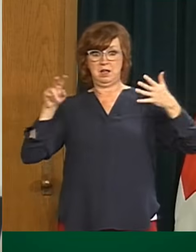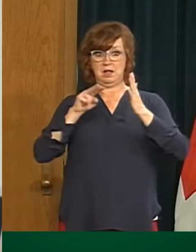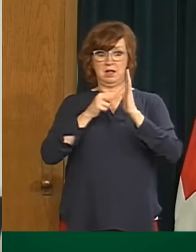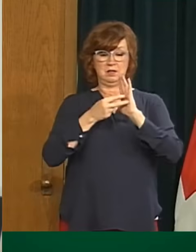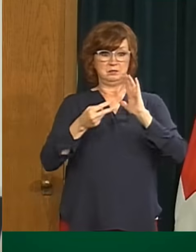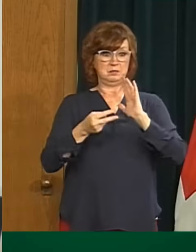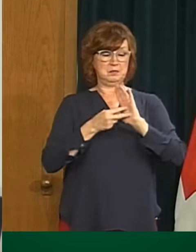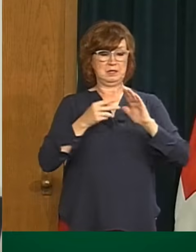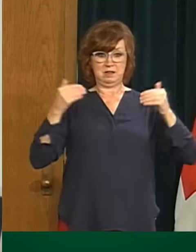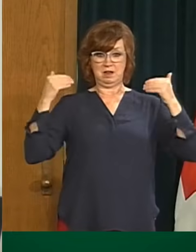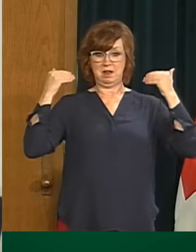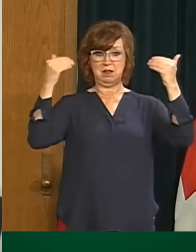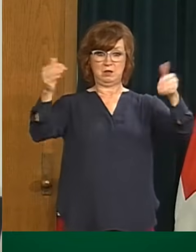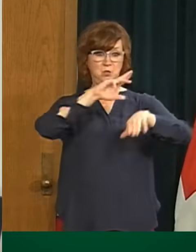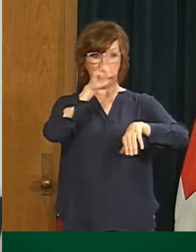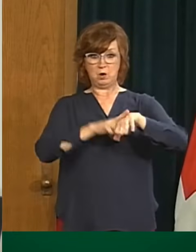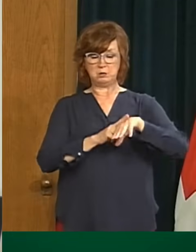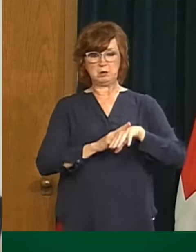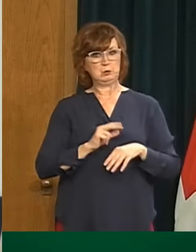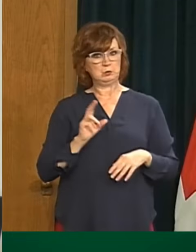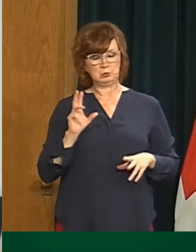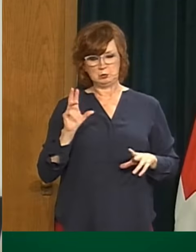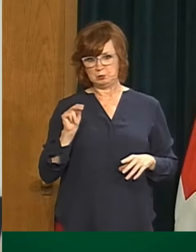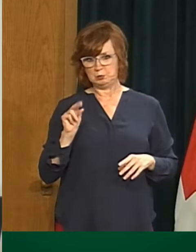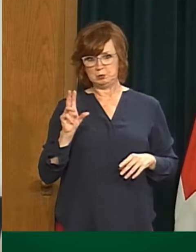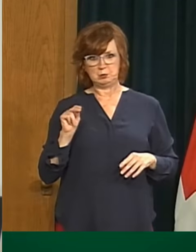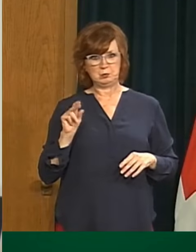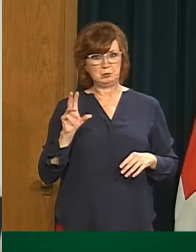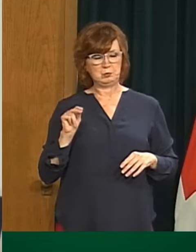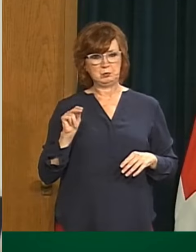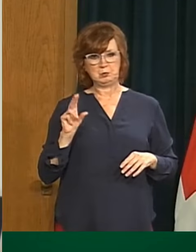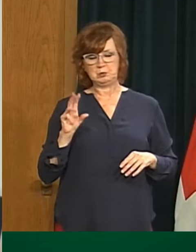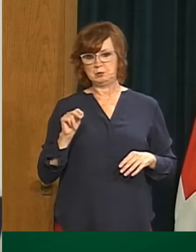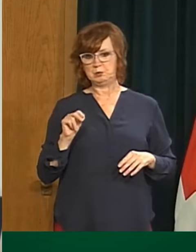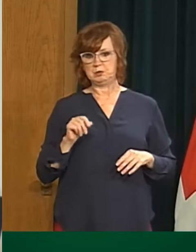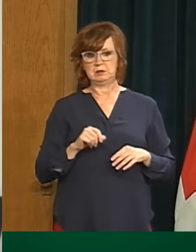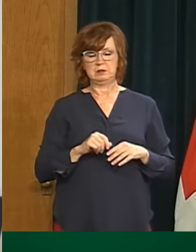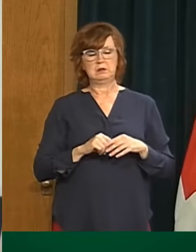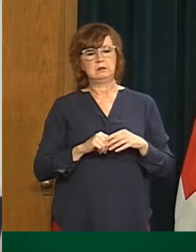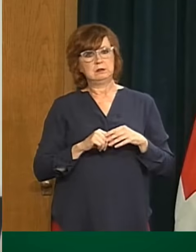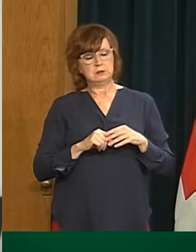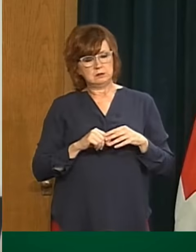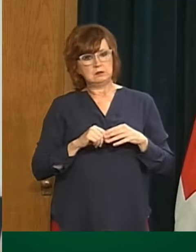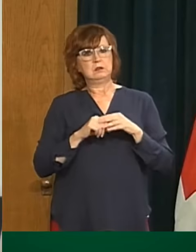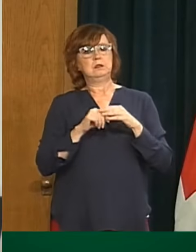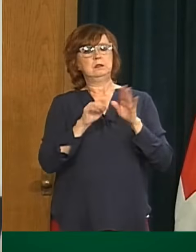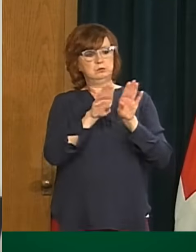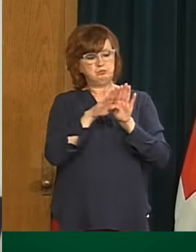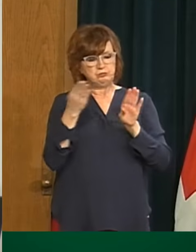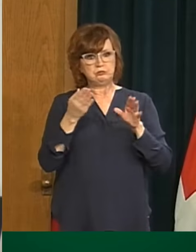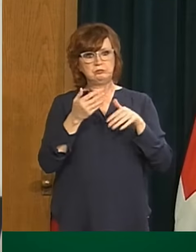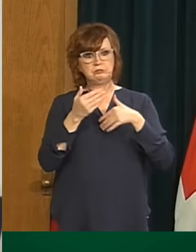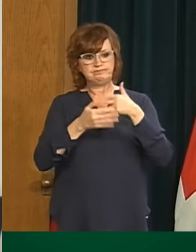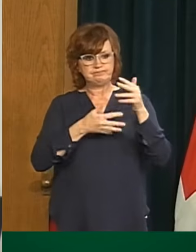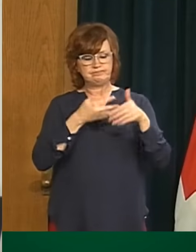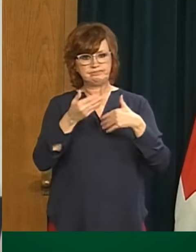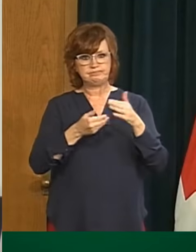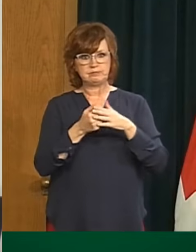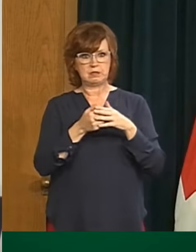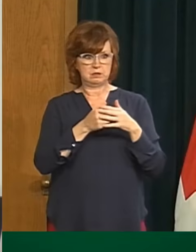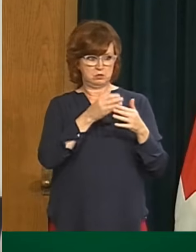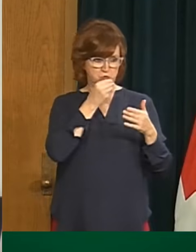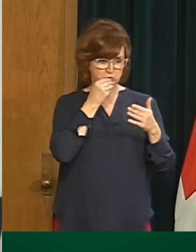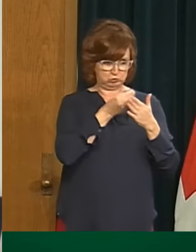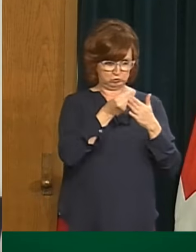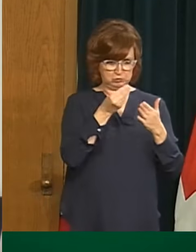to the businesses that are working very successfully, like grocery stores, other essential workplaces, new businesses